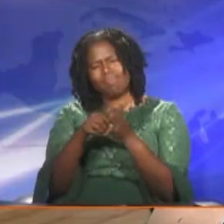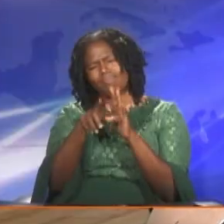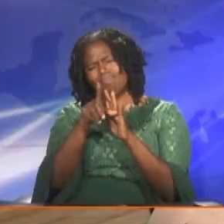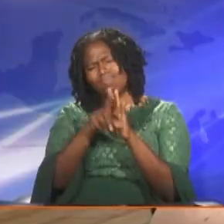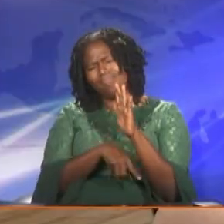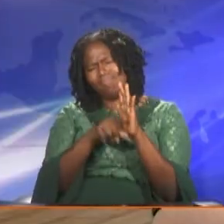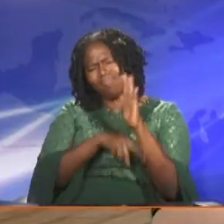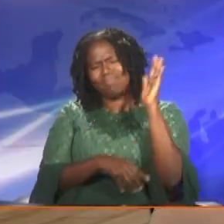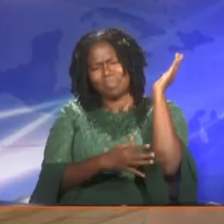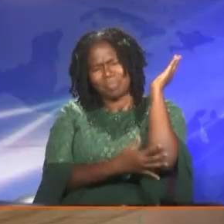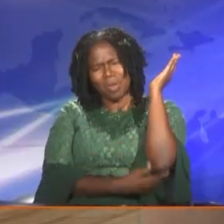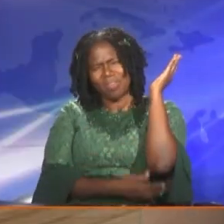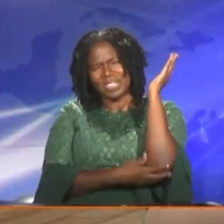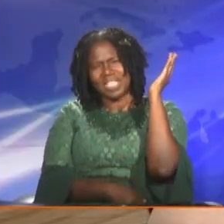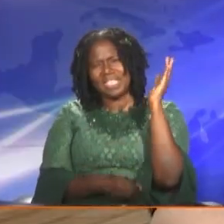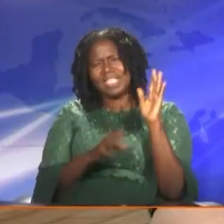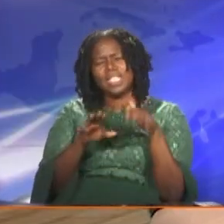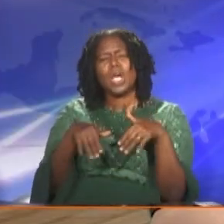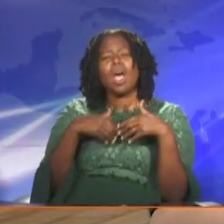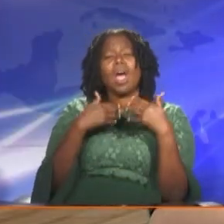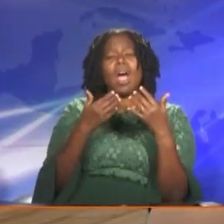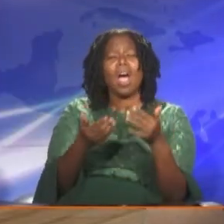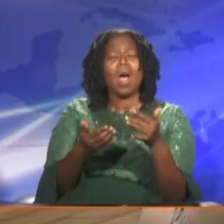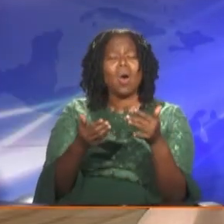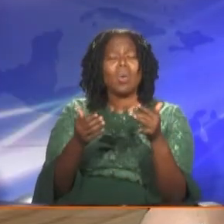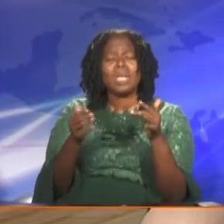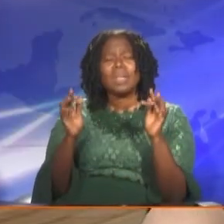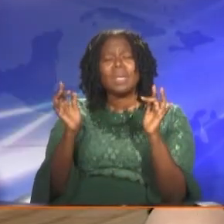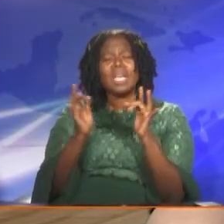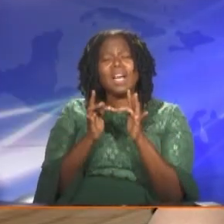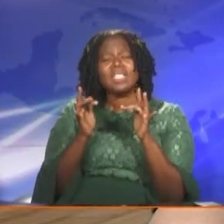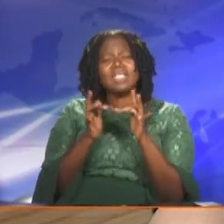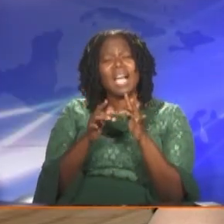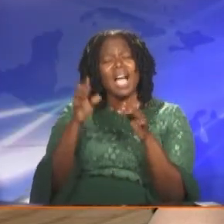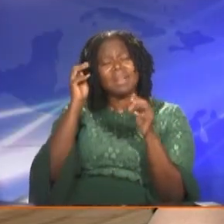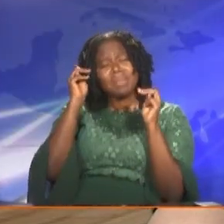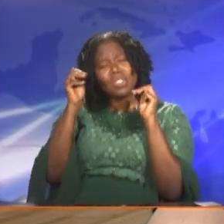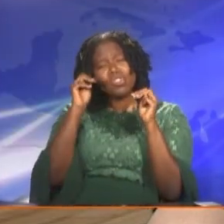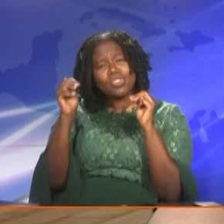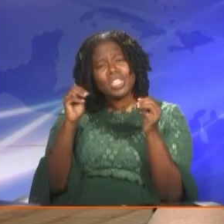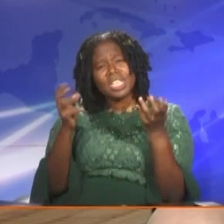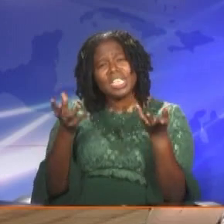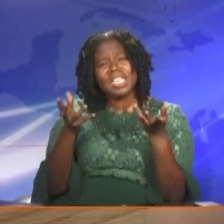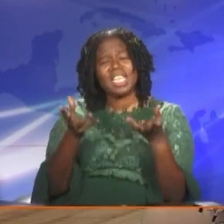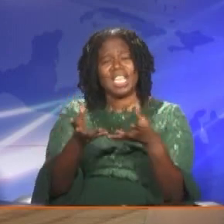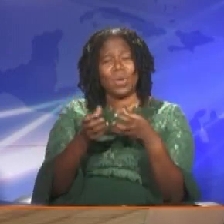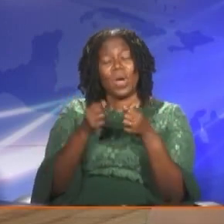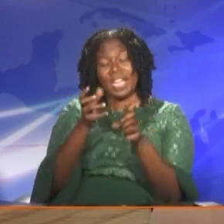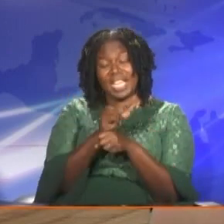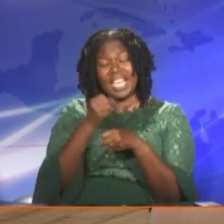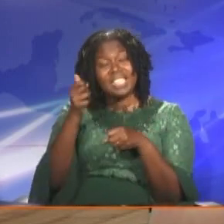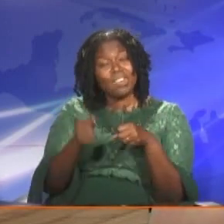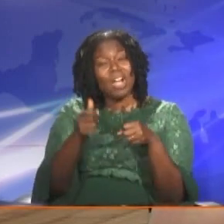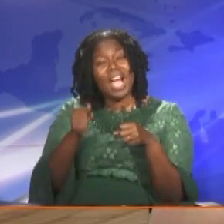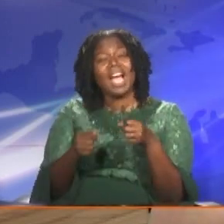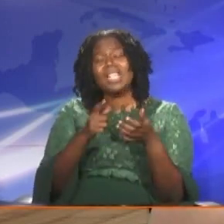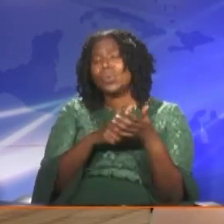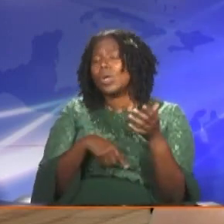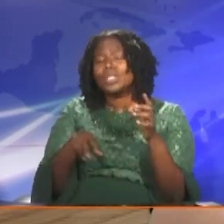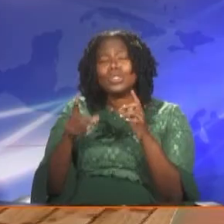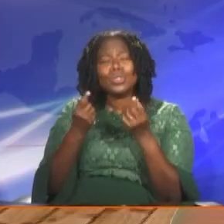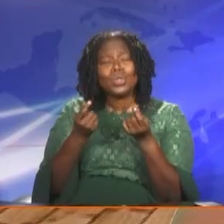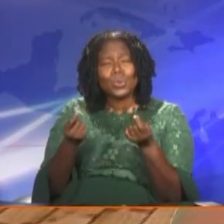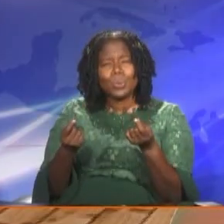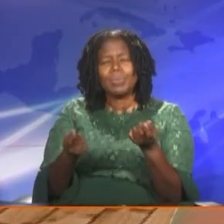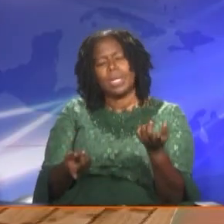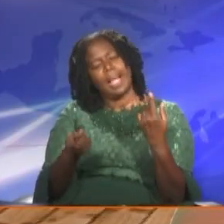one get in touch with the ministry if someone wants to come in, they have issues, they want to access one of those grants? How can that happen? Okay, so you come